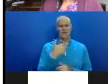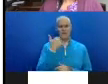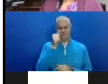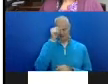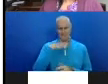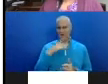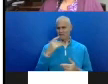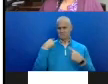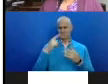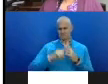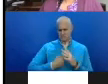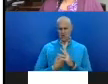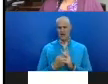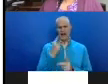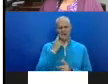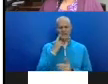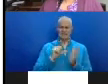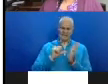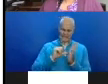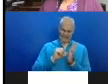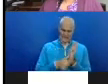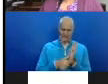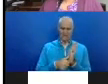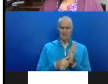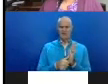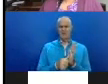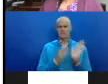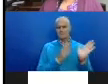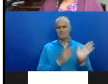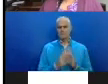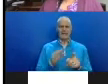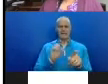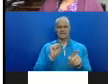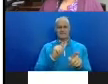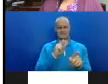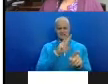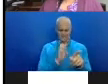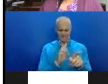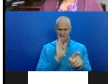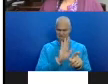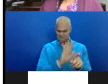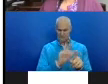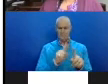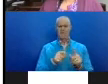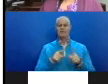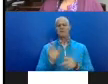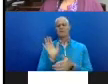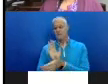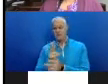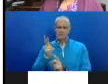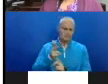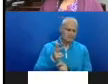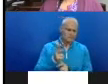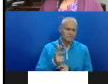from the very beginning. And again, I think the emphasis initially was going to be on Steve And just through the course of the film,